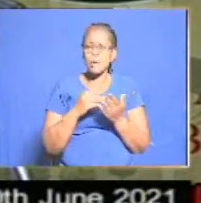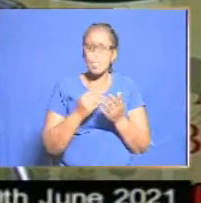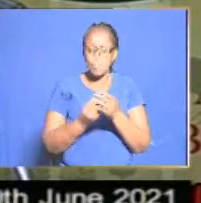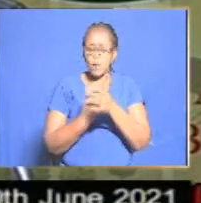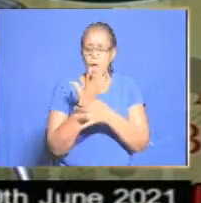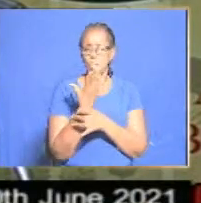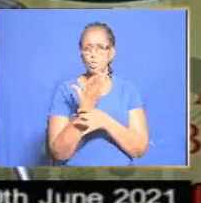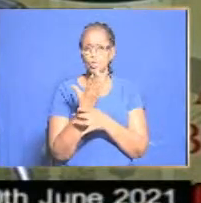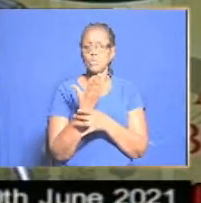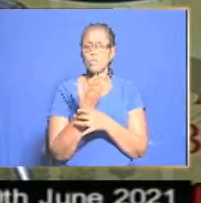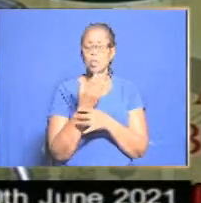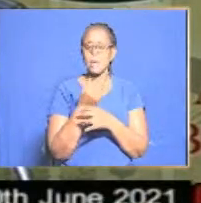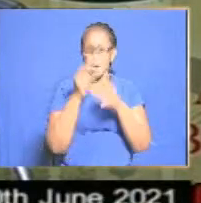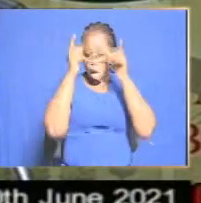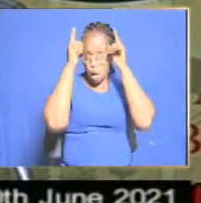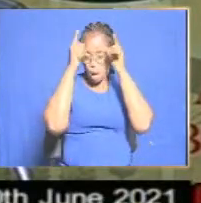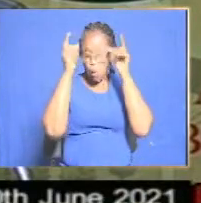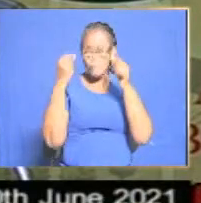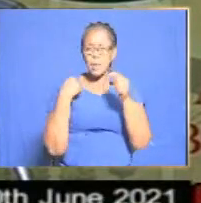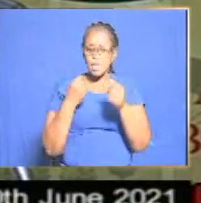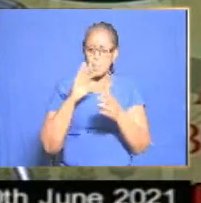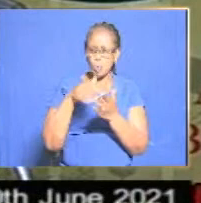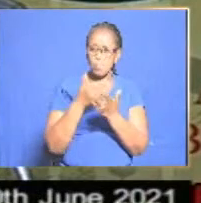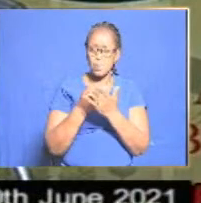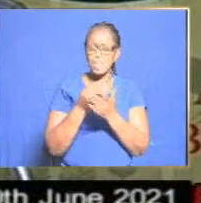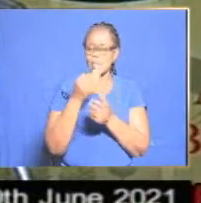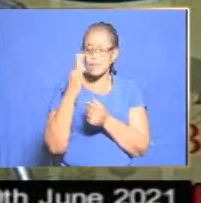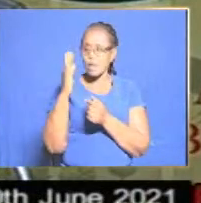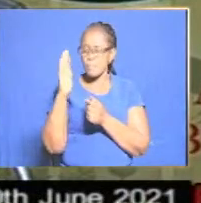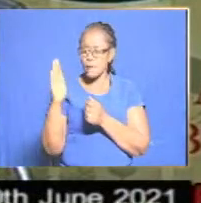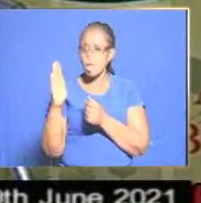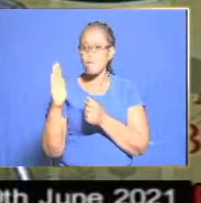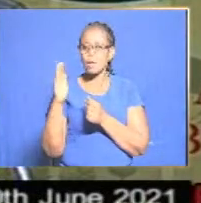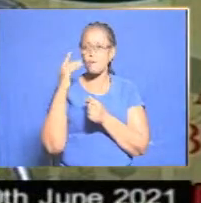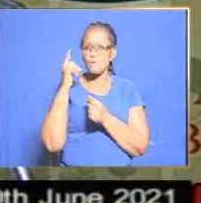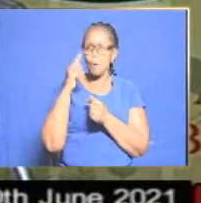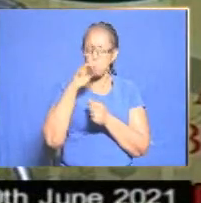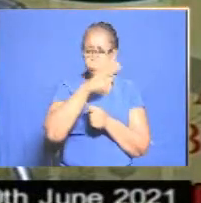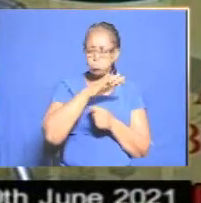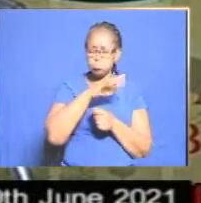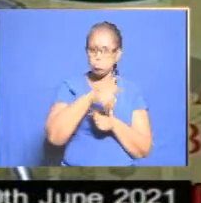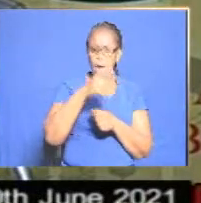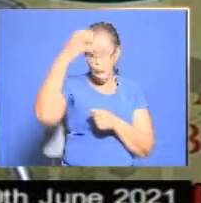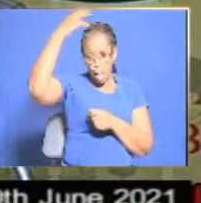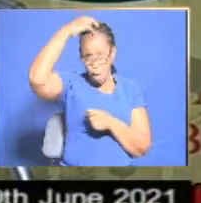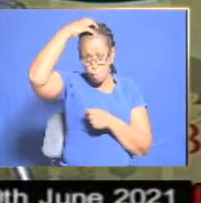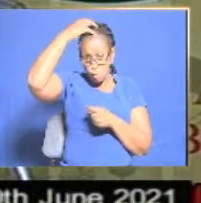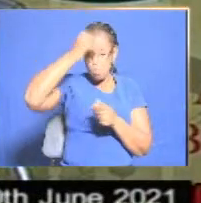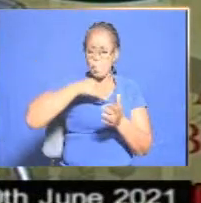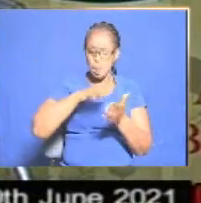propose ₱3 billion for free disease holding ground in Lamu. I have also proposed